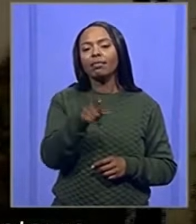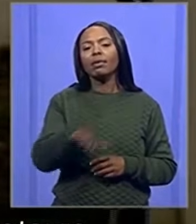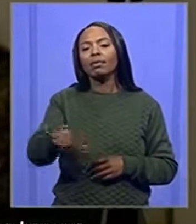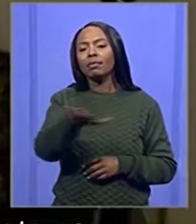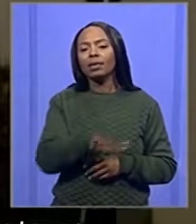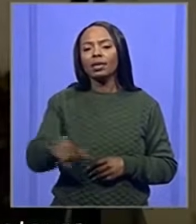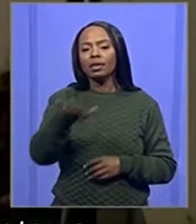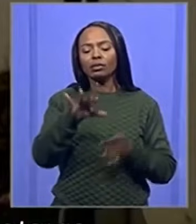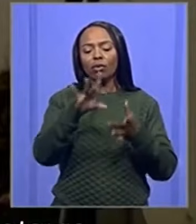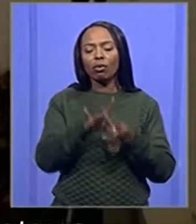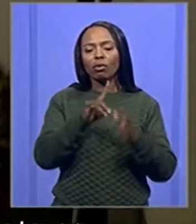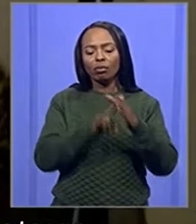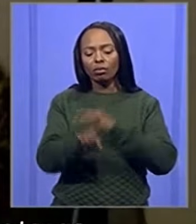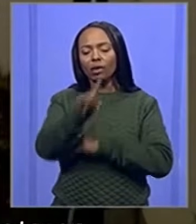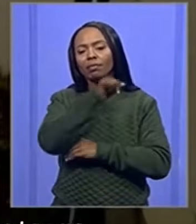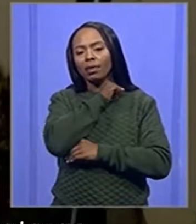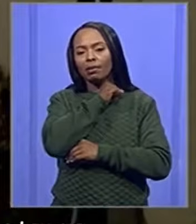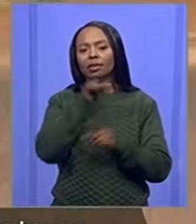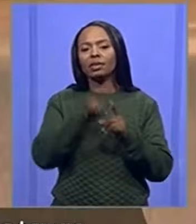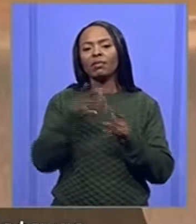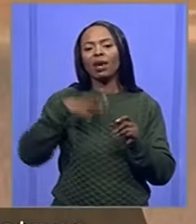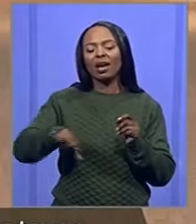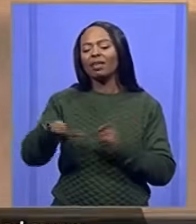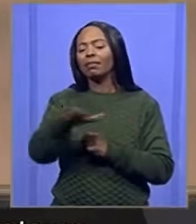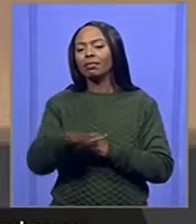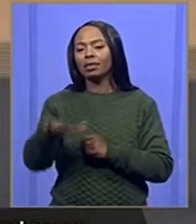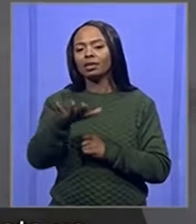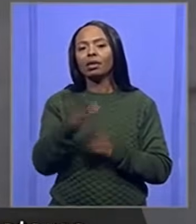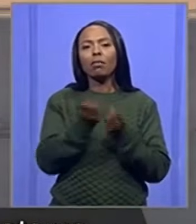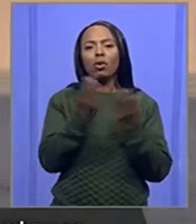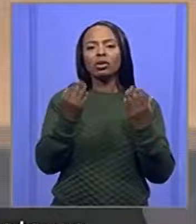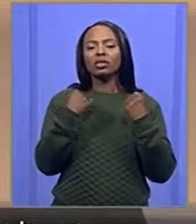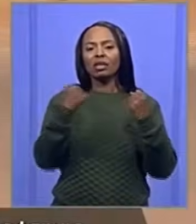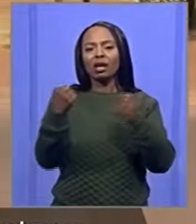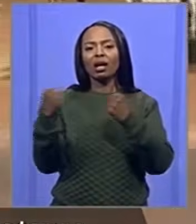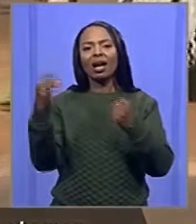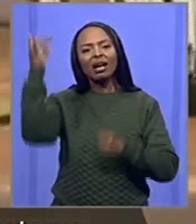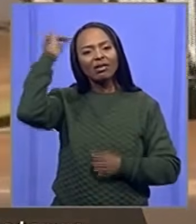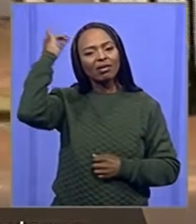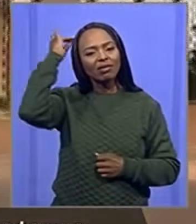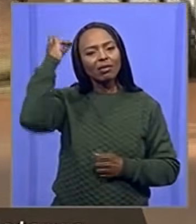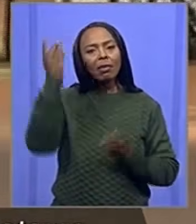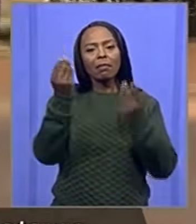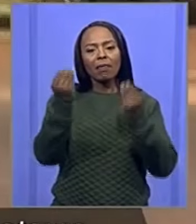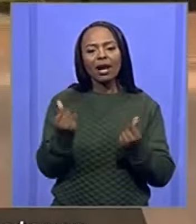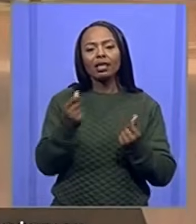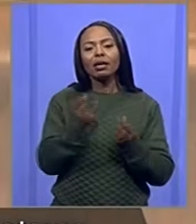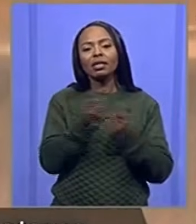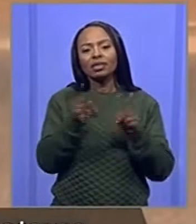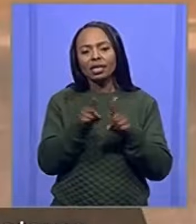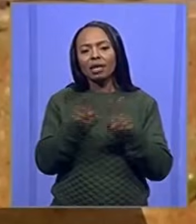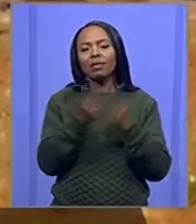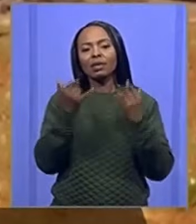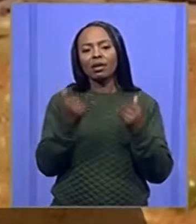bonno lao e seng a bonno. Tlhaselo ya dikoloi tse di tsamaisang madi le yone go banagetse e runtse